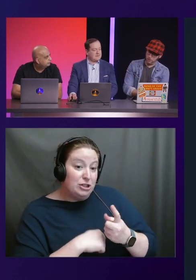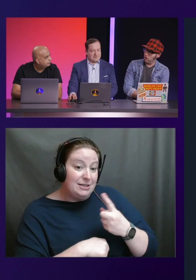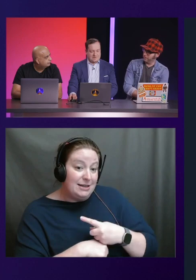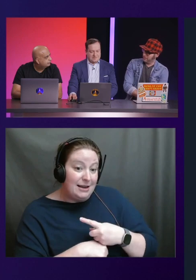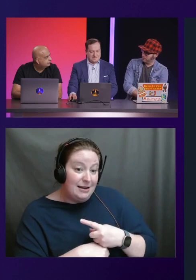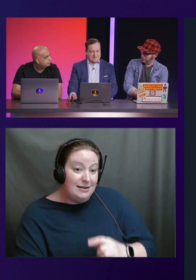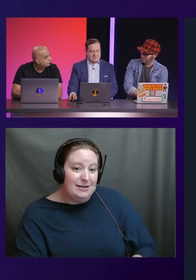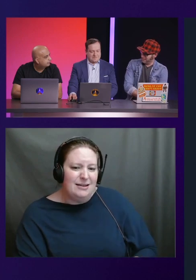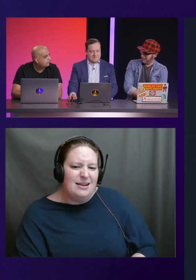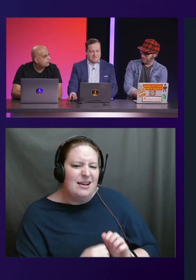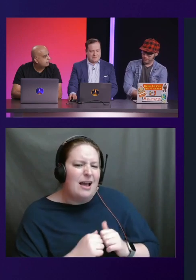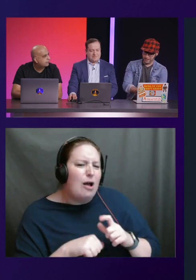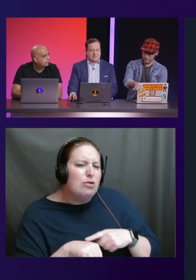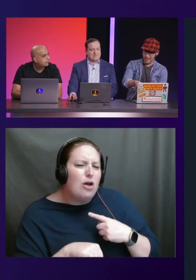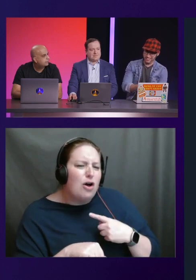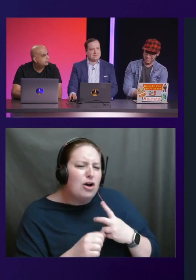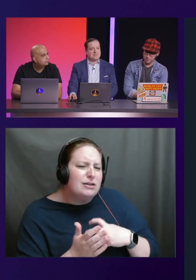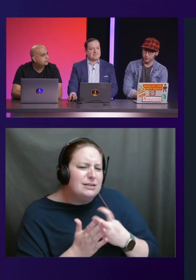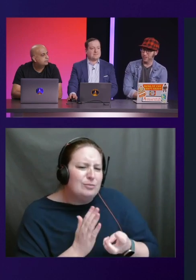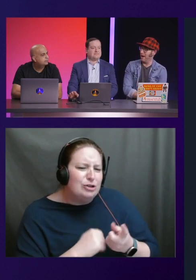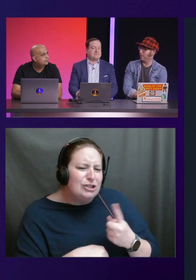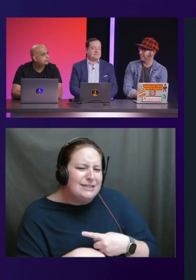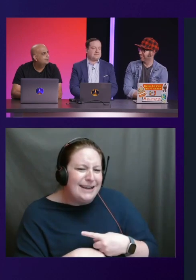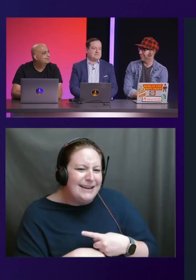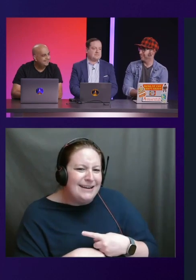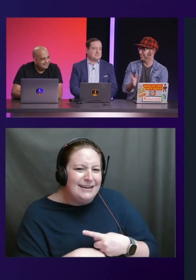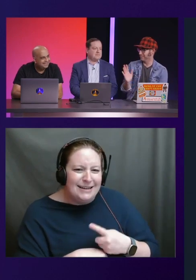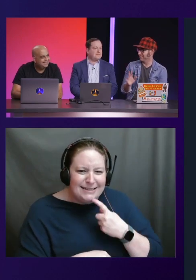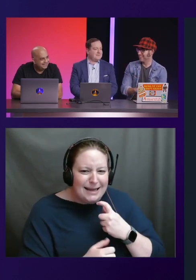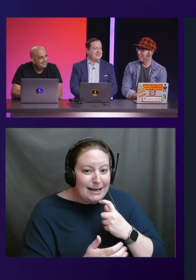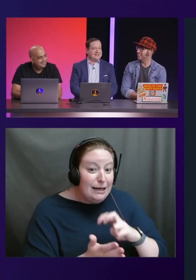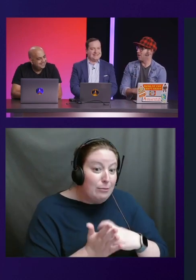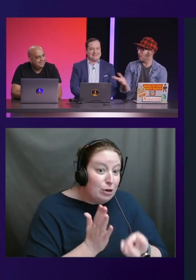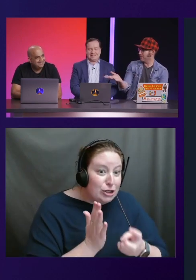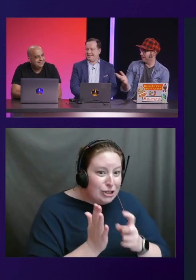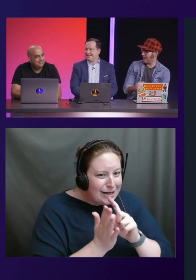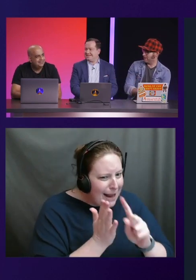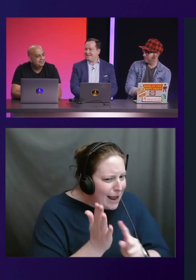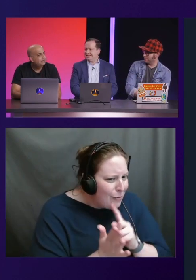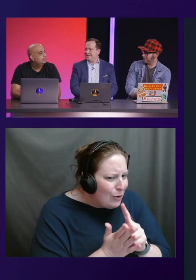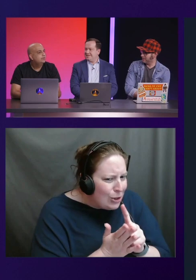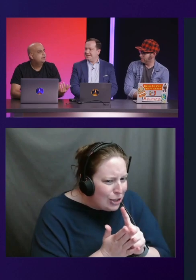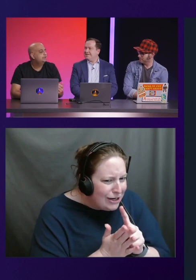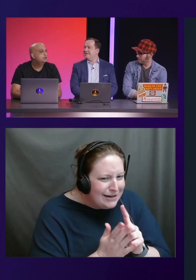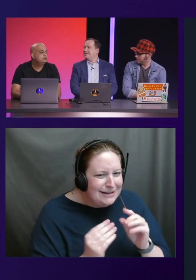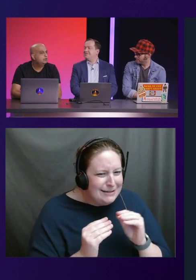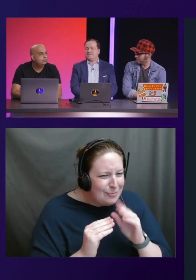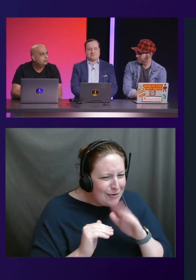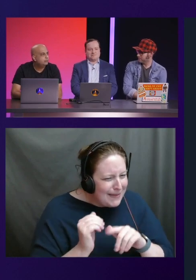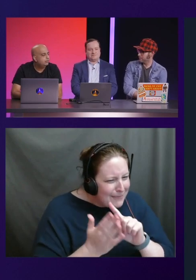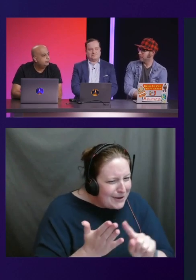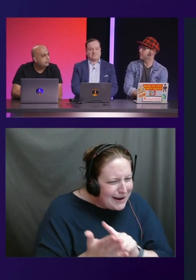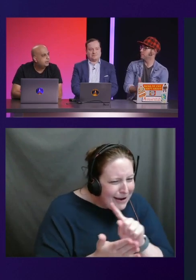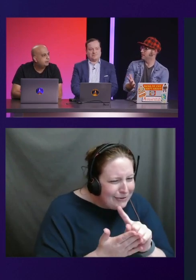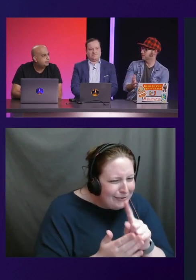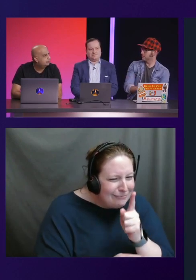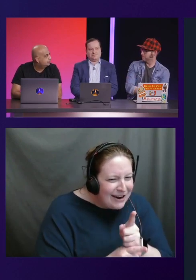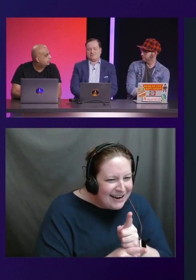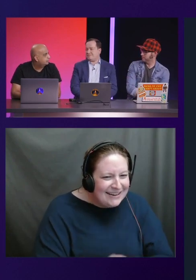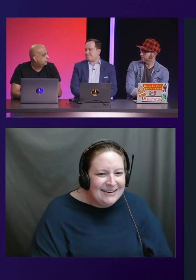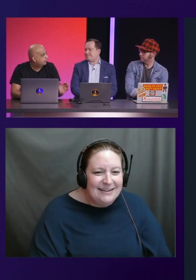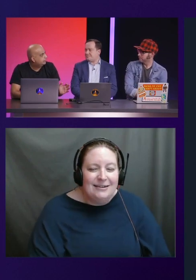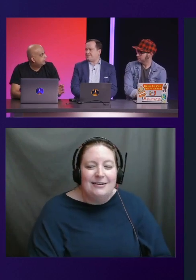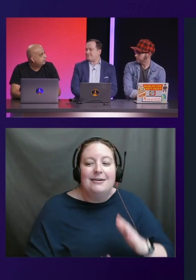About how long is the immersion day? And we had chat say immersion hour, which is it's longer than an hour typically. We're hoping to keep it